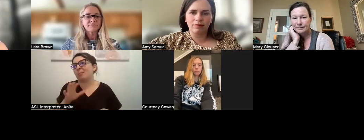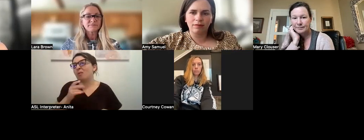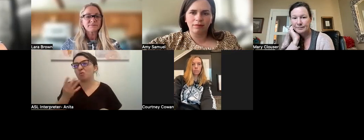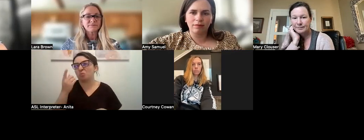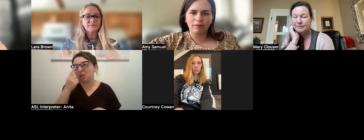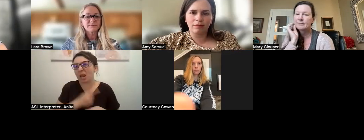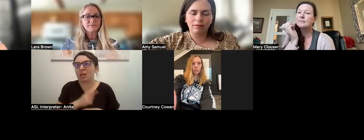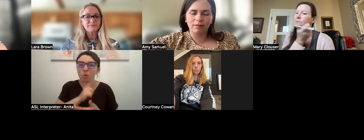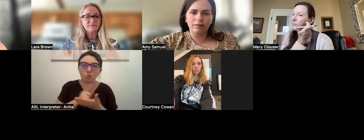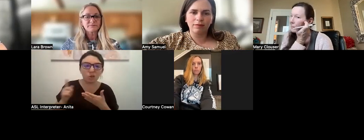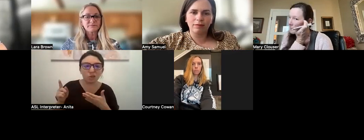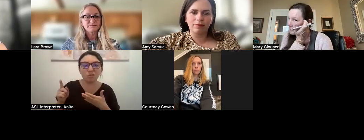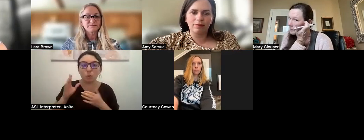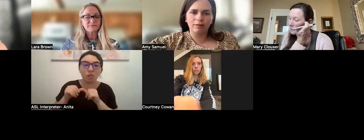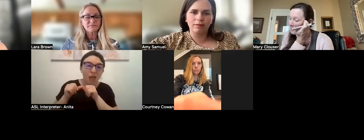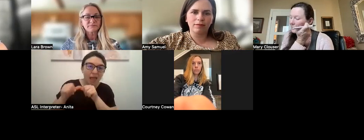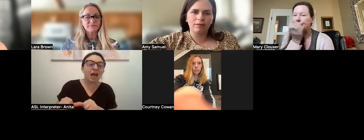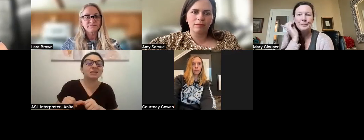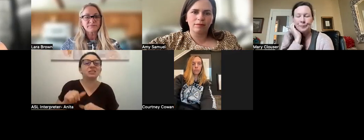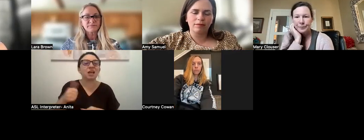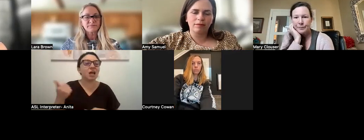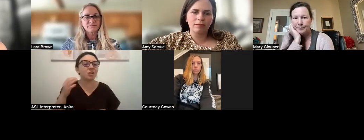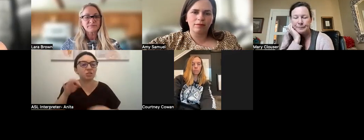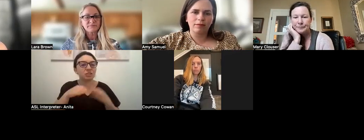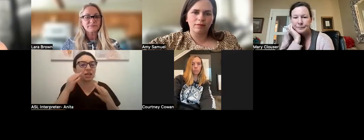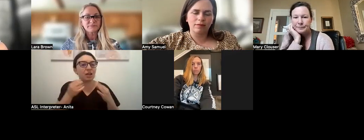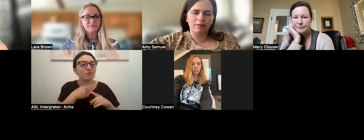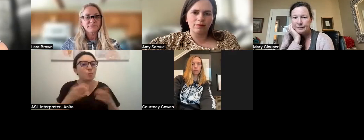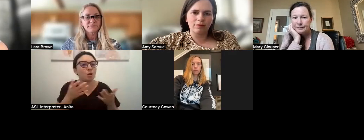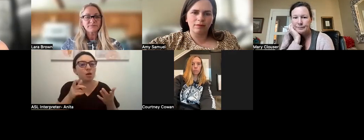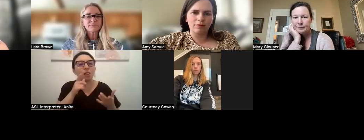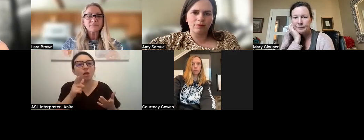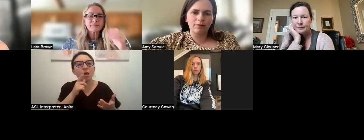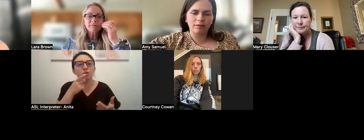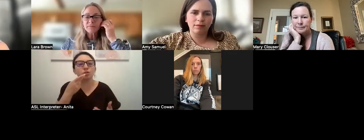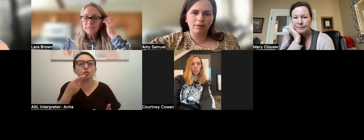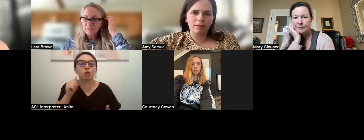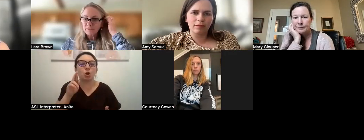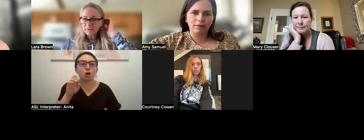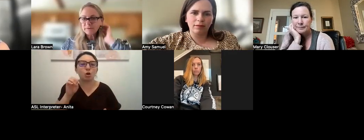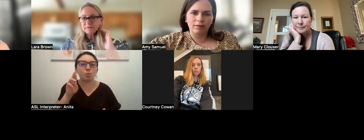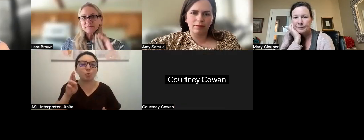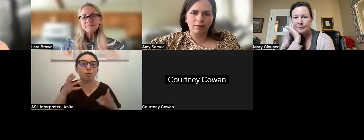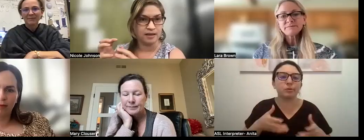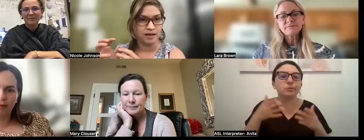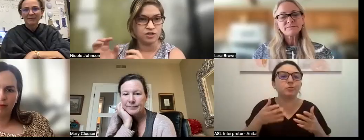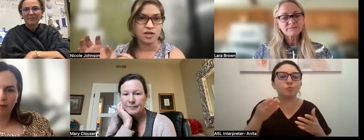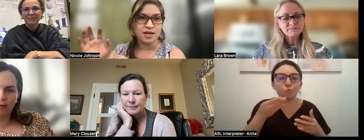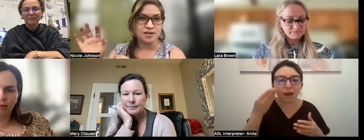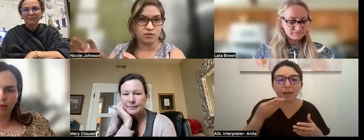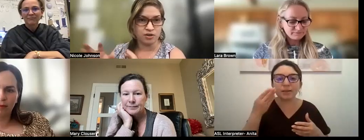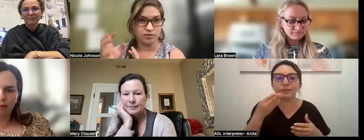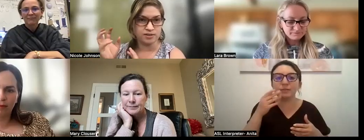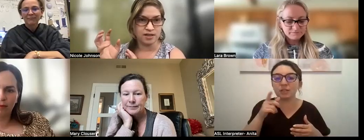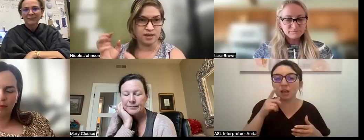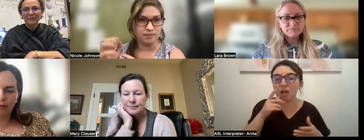And any snacks we also get from the lunch arbor from leftover from breakfast and lunch.